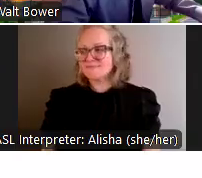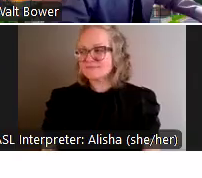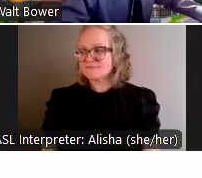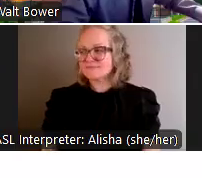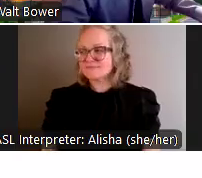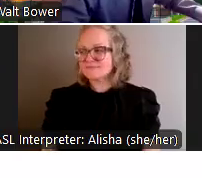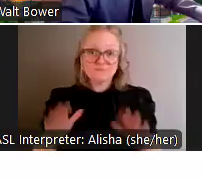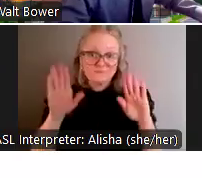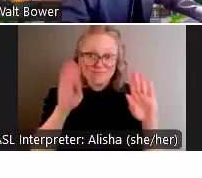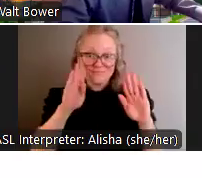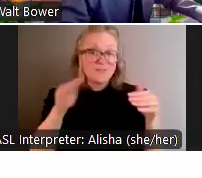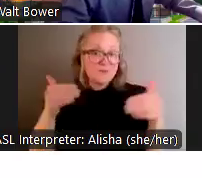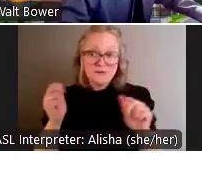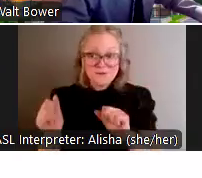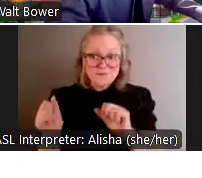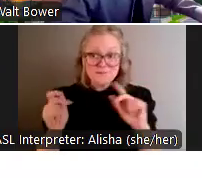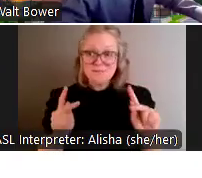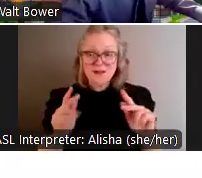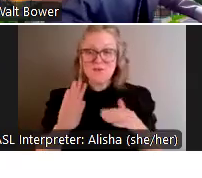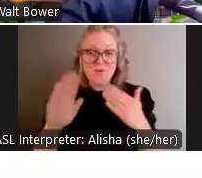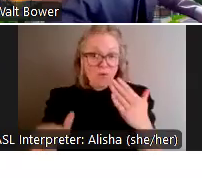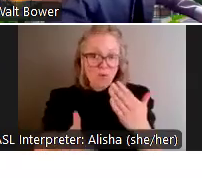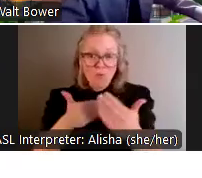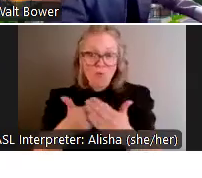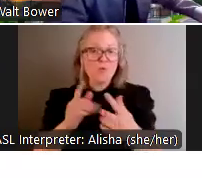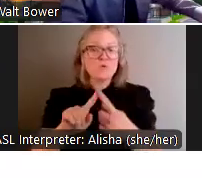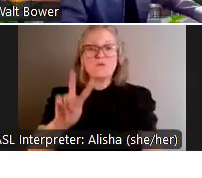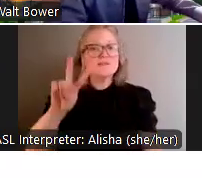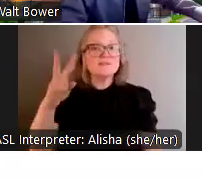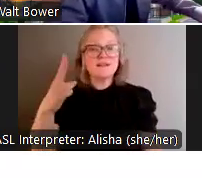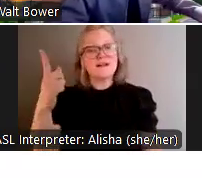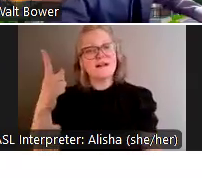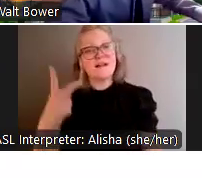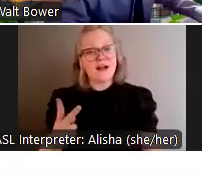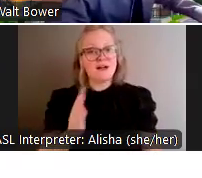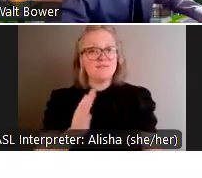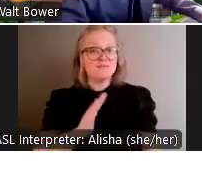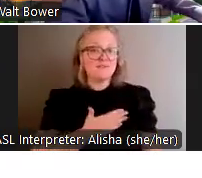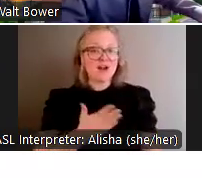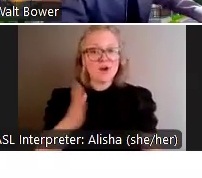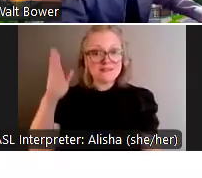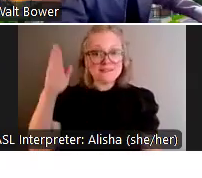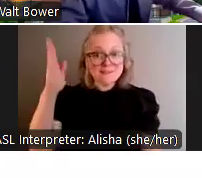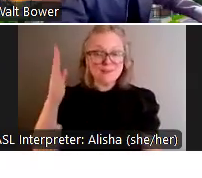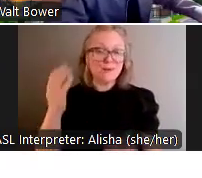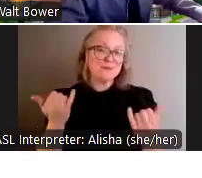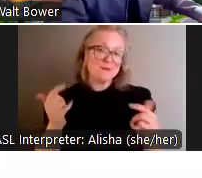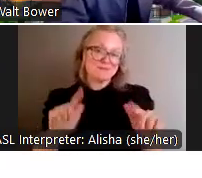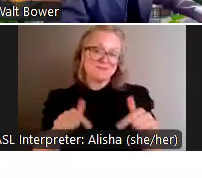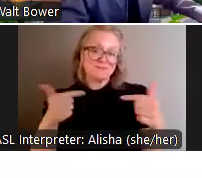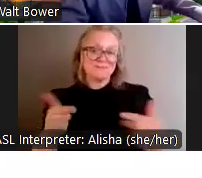Welcome back all to the second half of our seminar. I will turn it over to you,